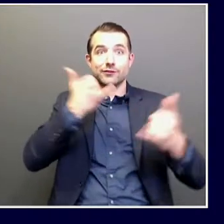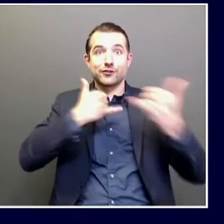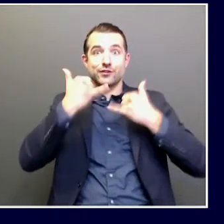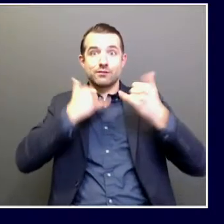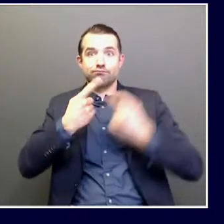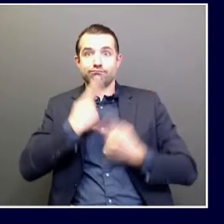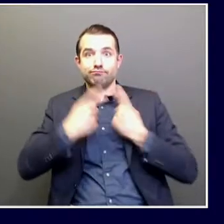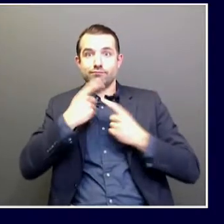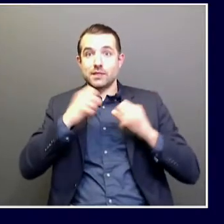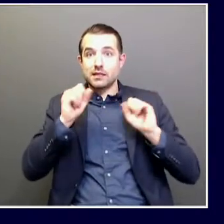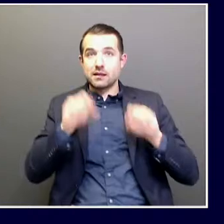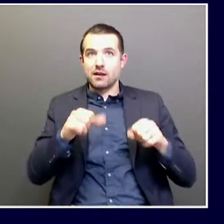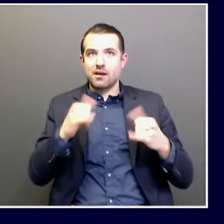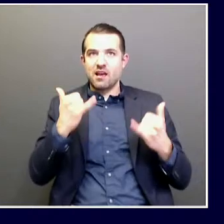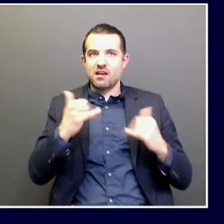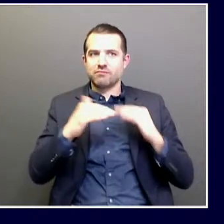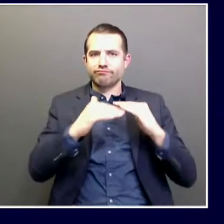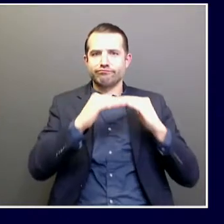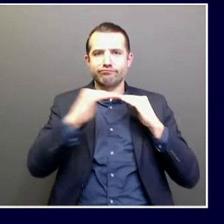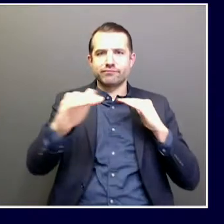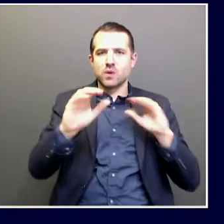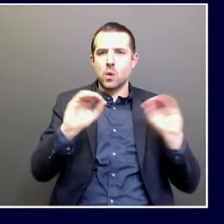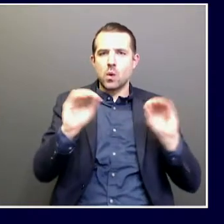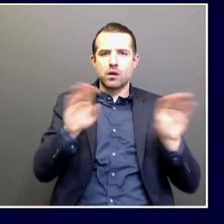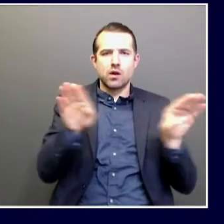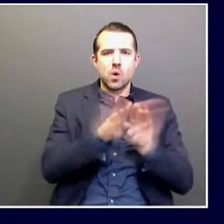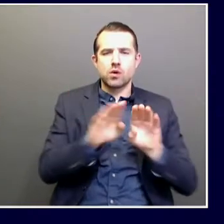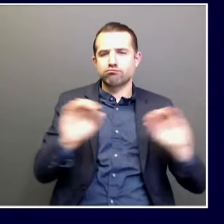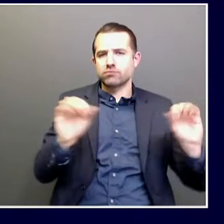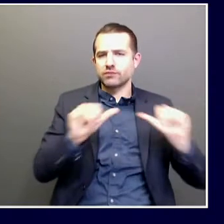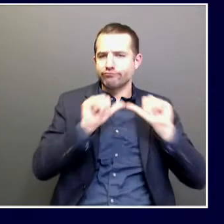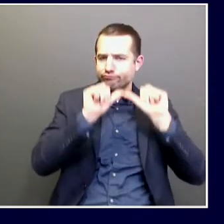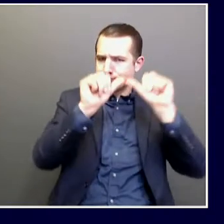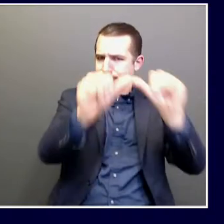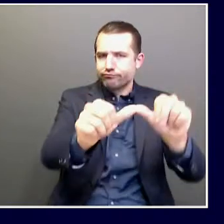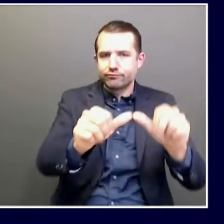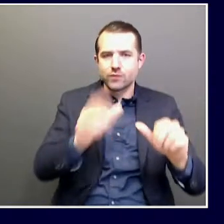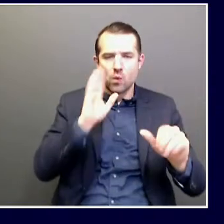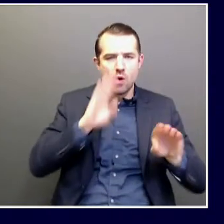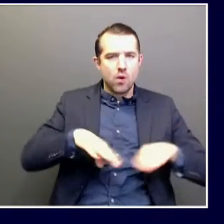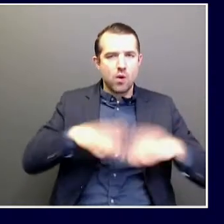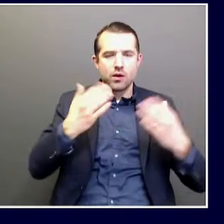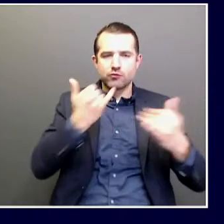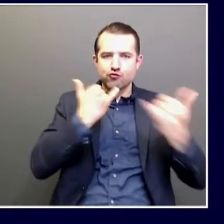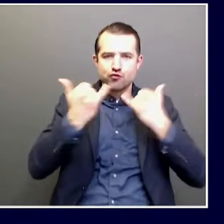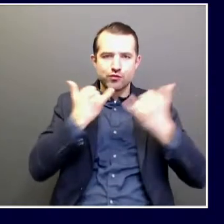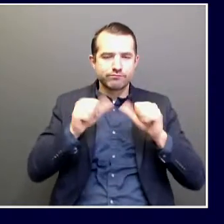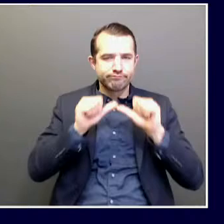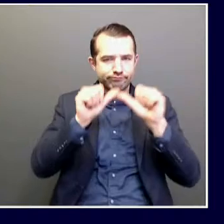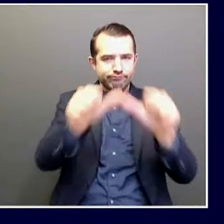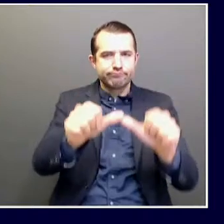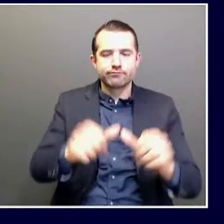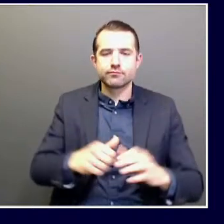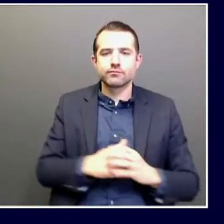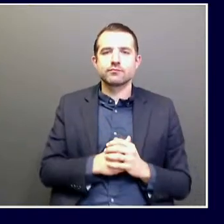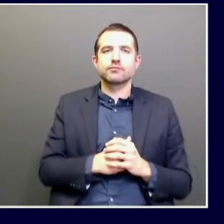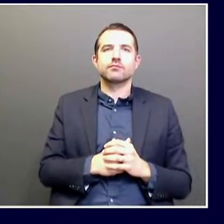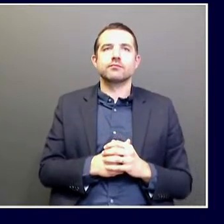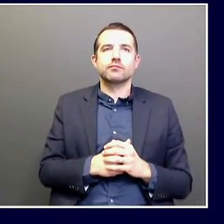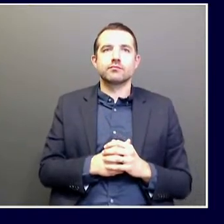So, but more generally speaking, there's not a date on the calendar, Caitlin, as to when we'll pull back.